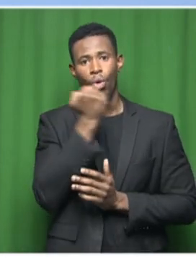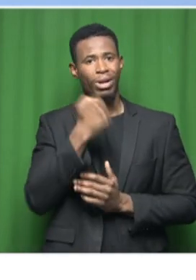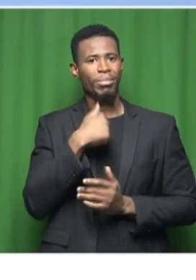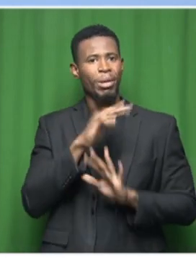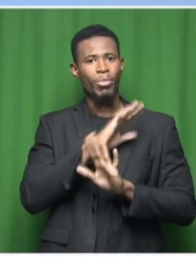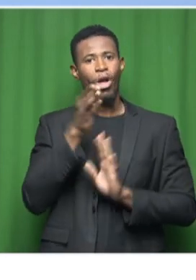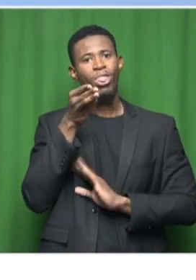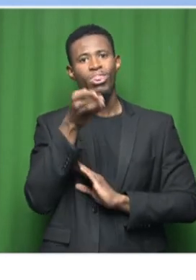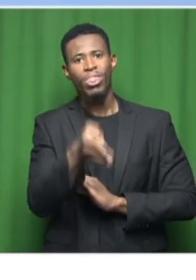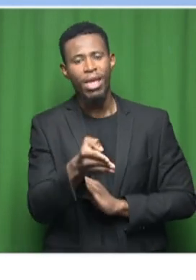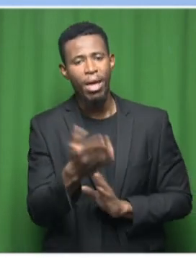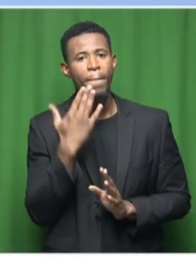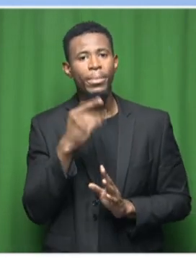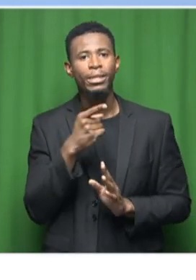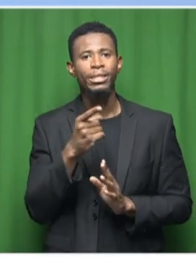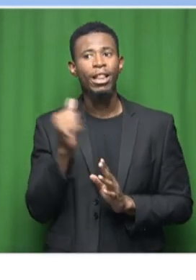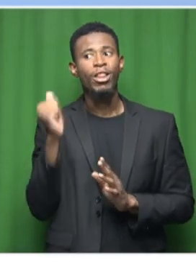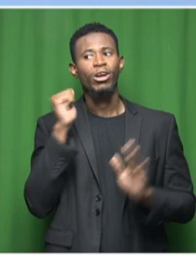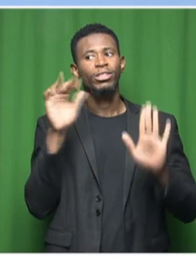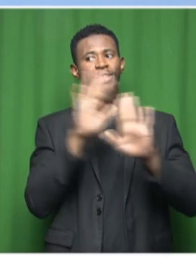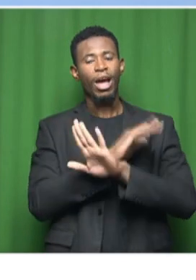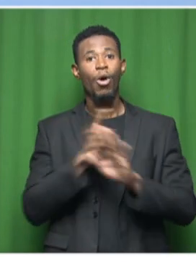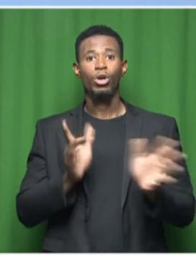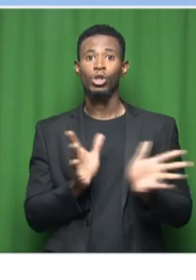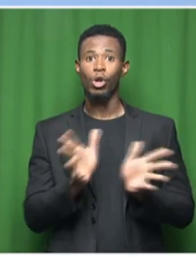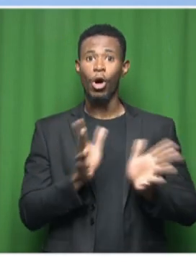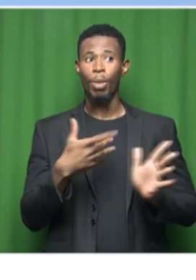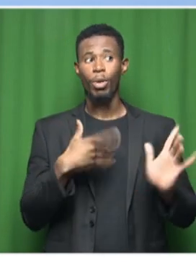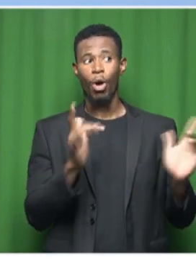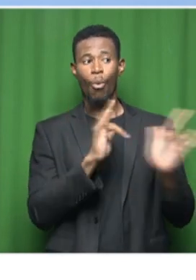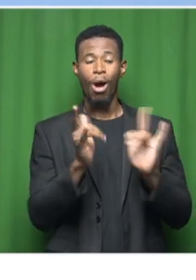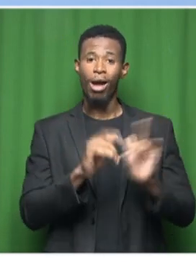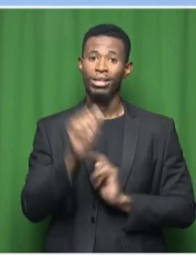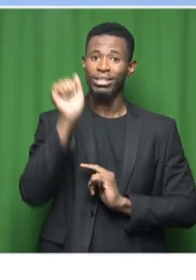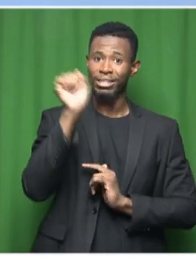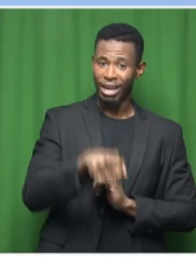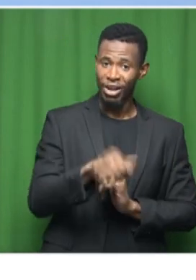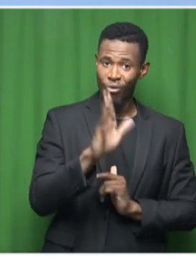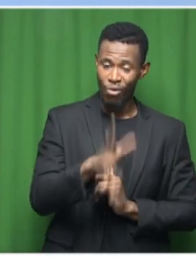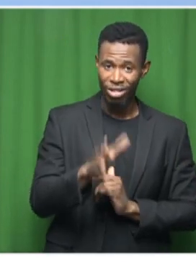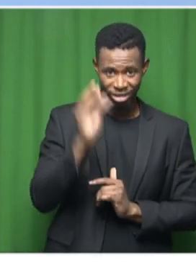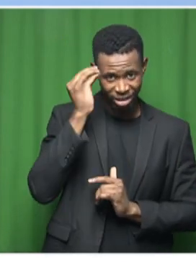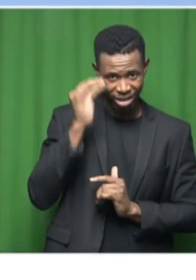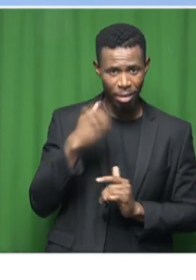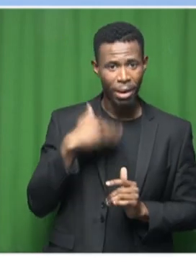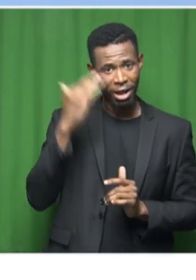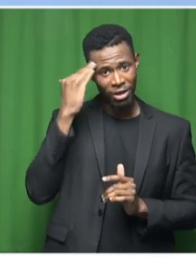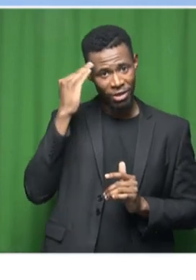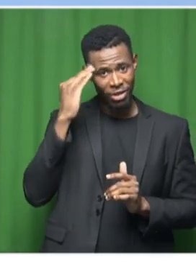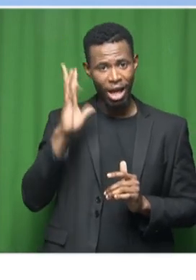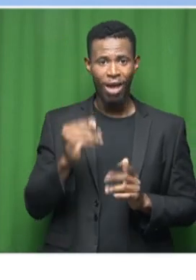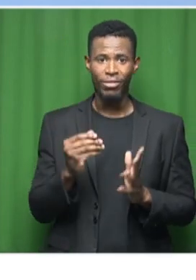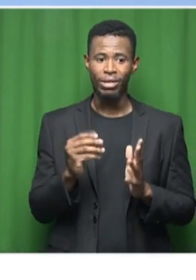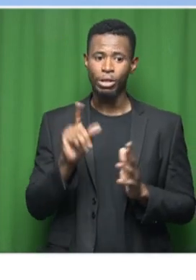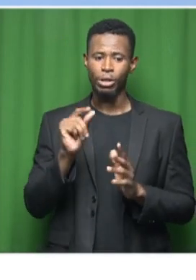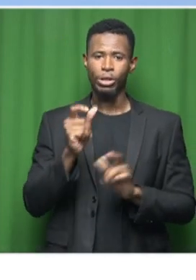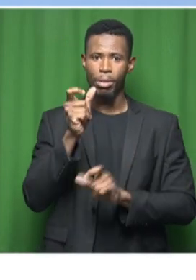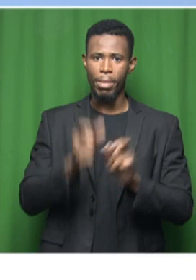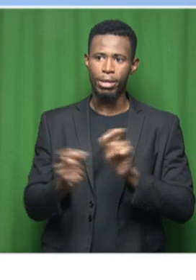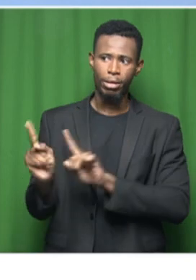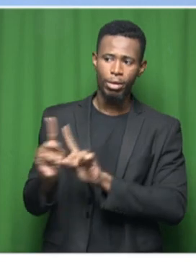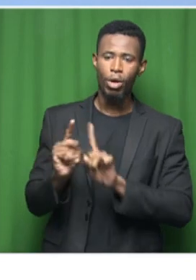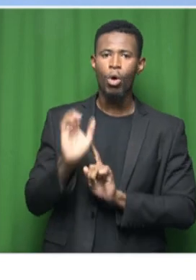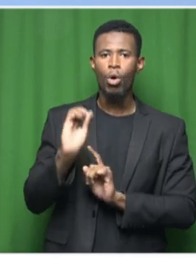there. Watched this football last night, and yeah, it's going to be interesting, but I know you have a stellar panel there, Eugene